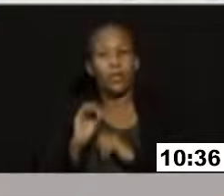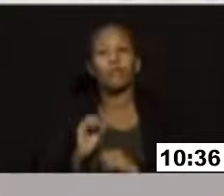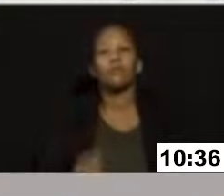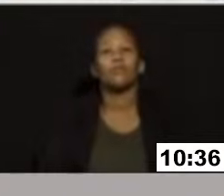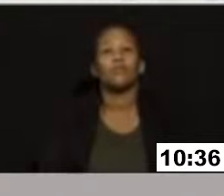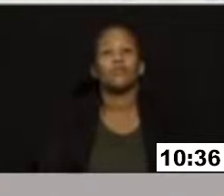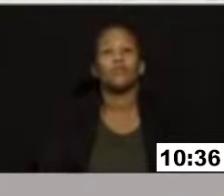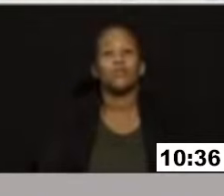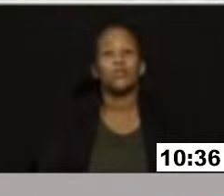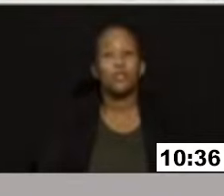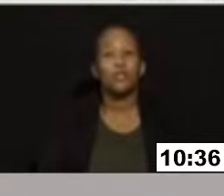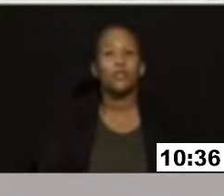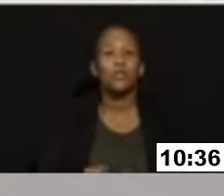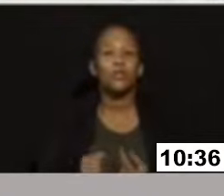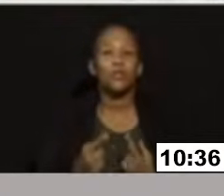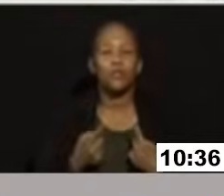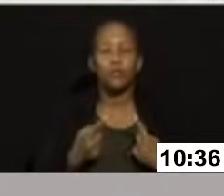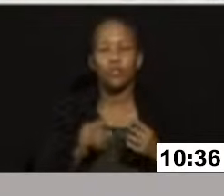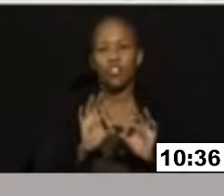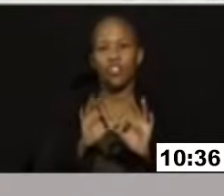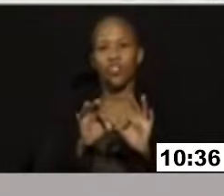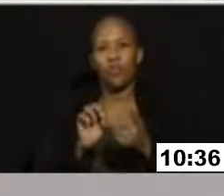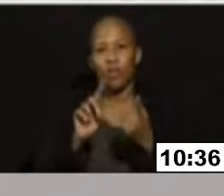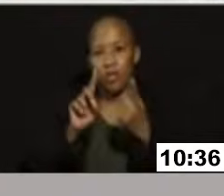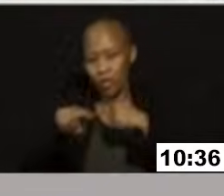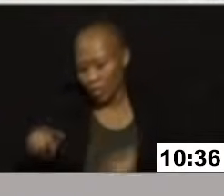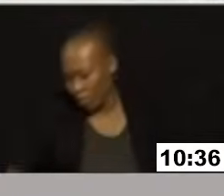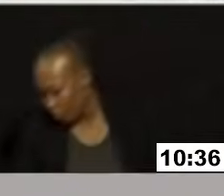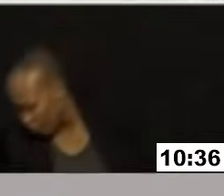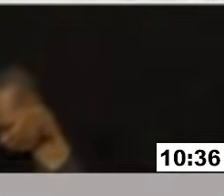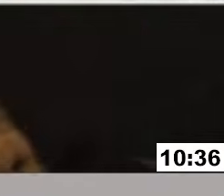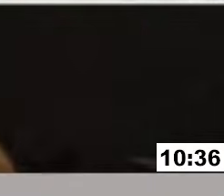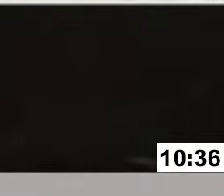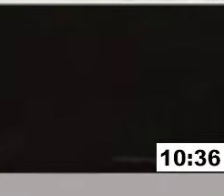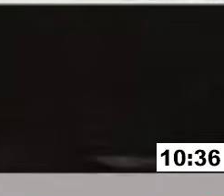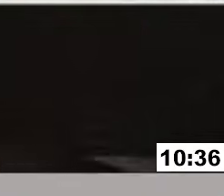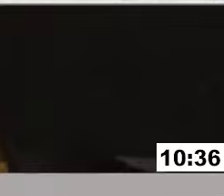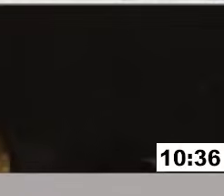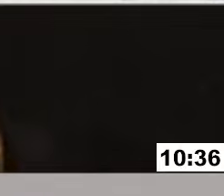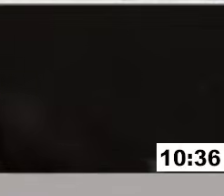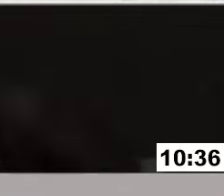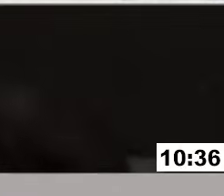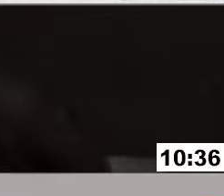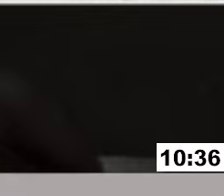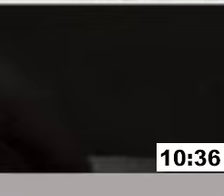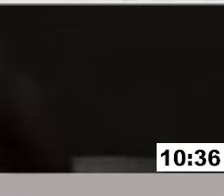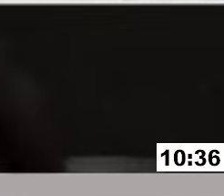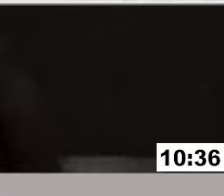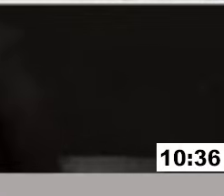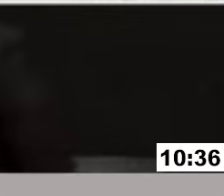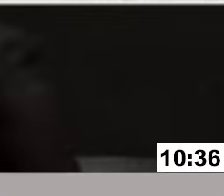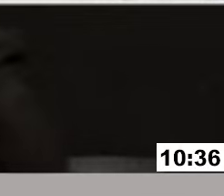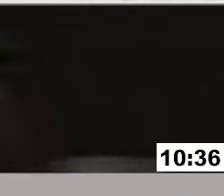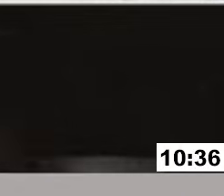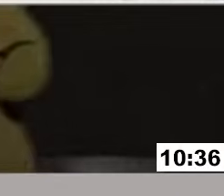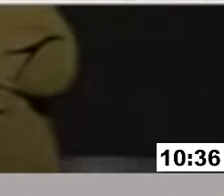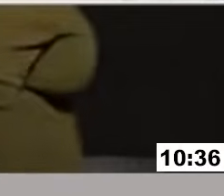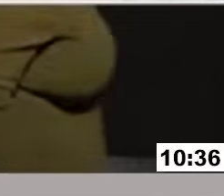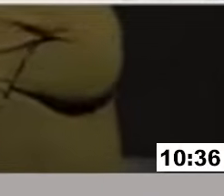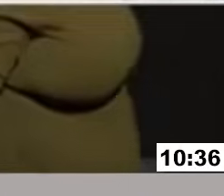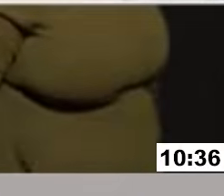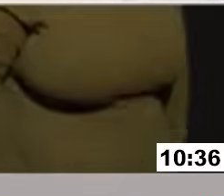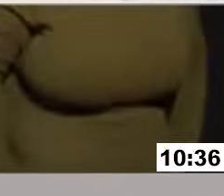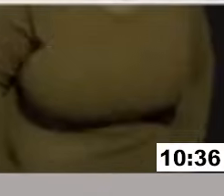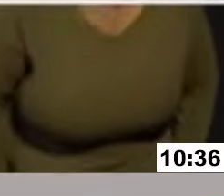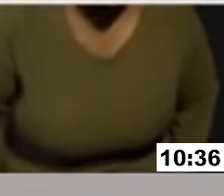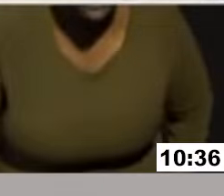3.4. There's got to be a proper explanation if you're now told this was inadvertent, not just a statement from the bar where the